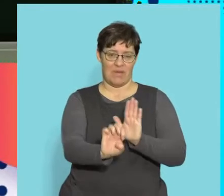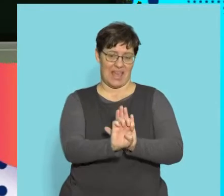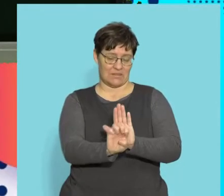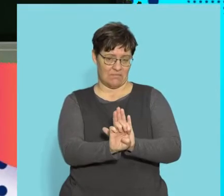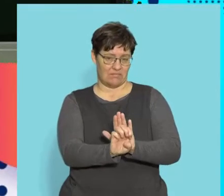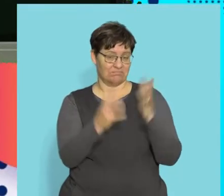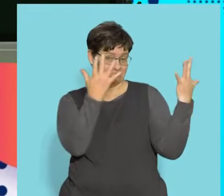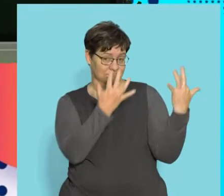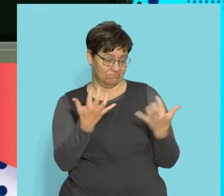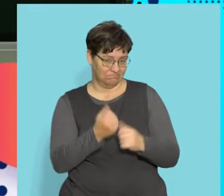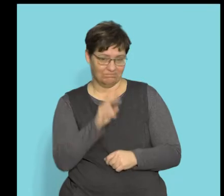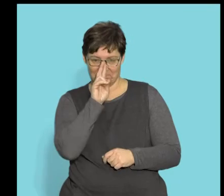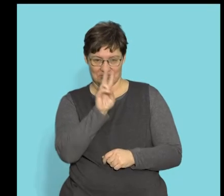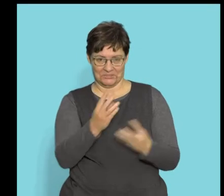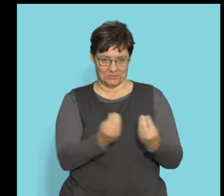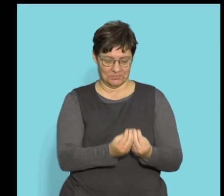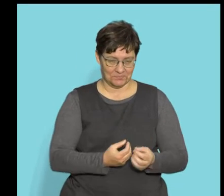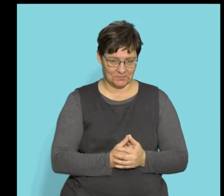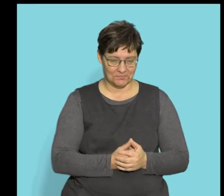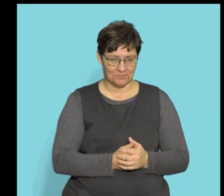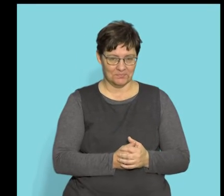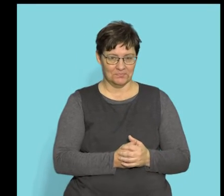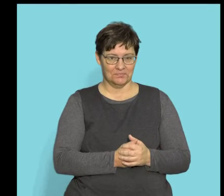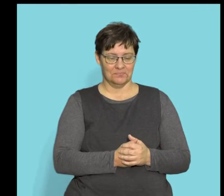look at the first one together.